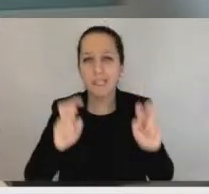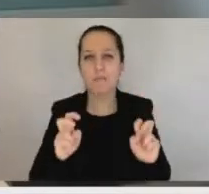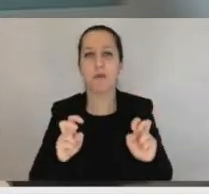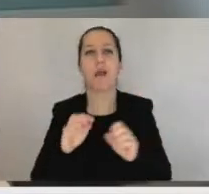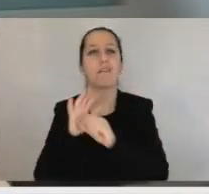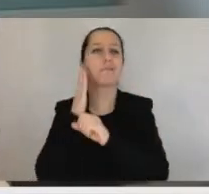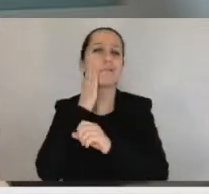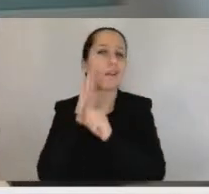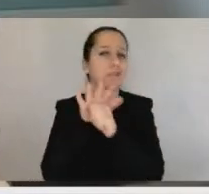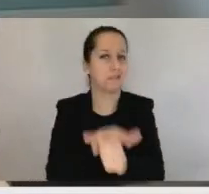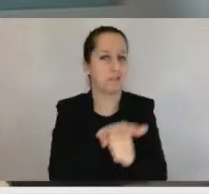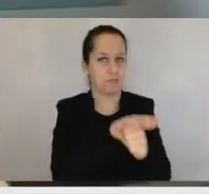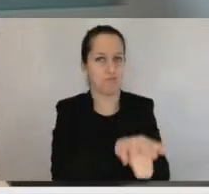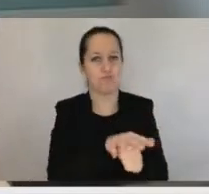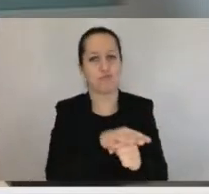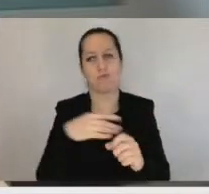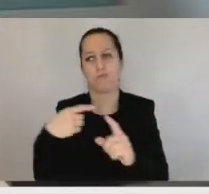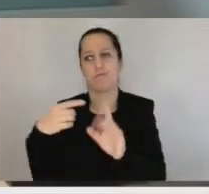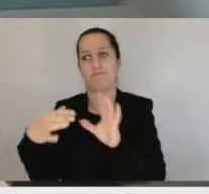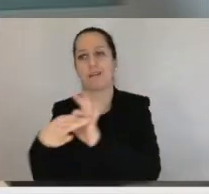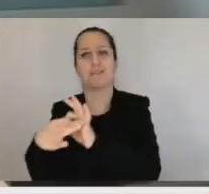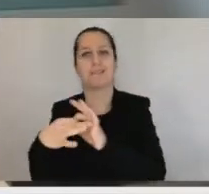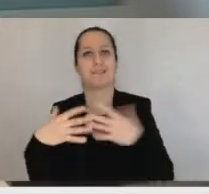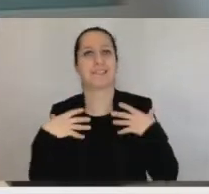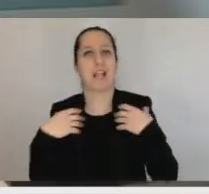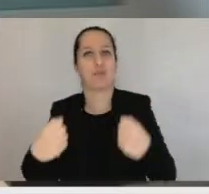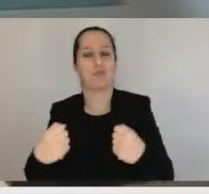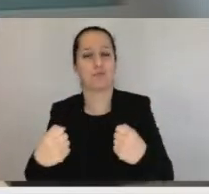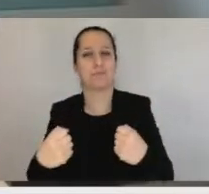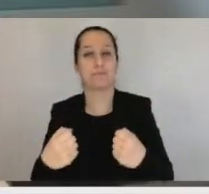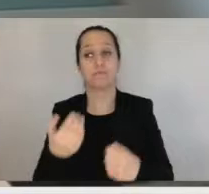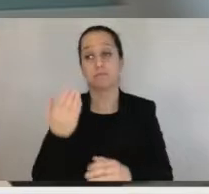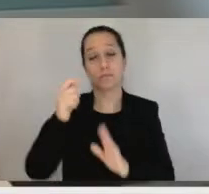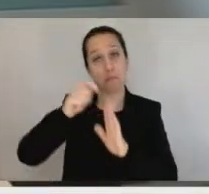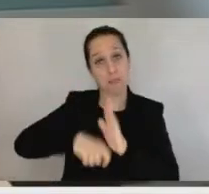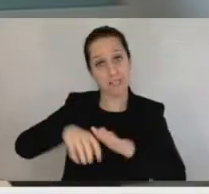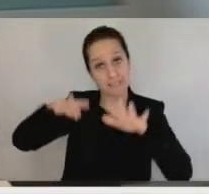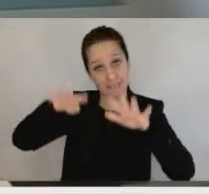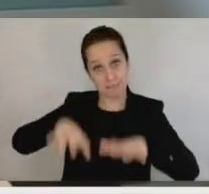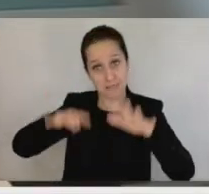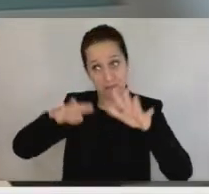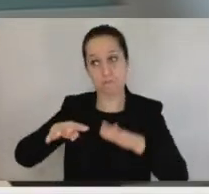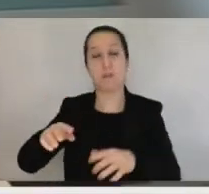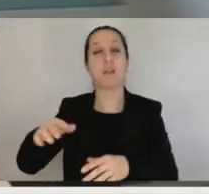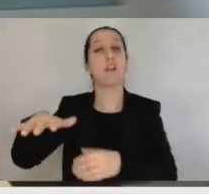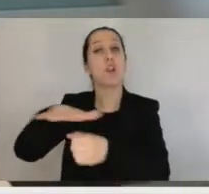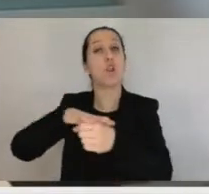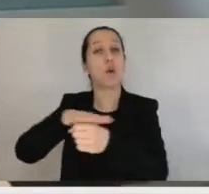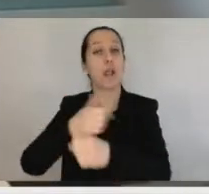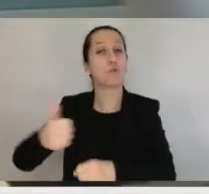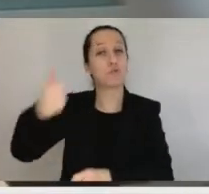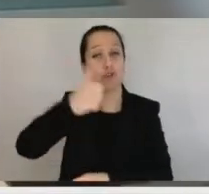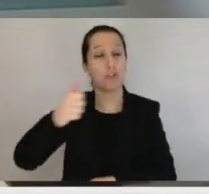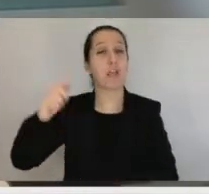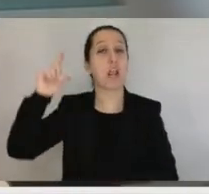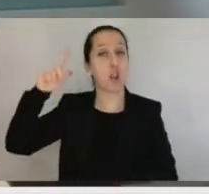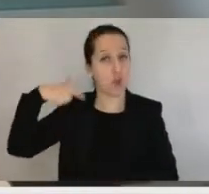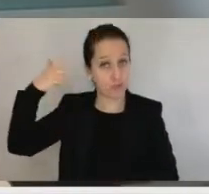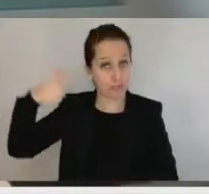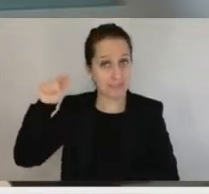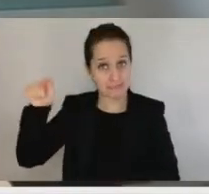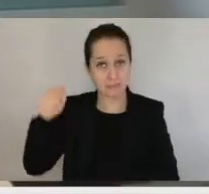London. And we spent a lot of time thinking about your question. And our approach is